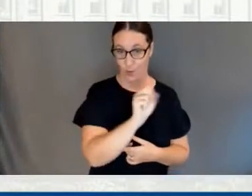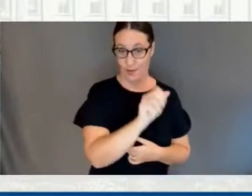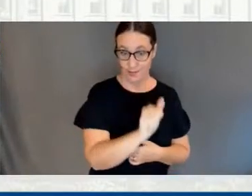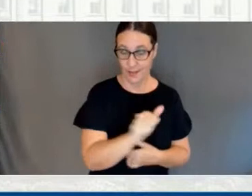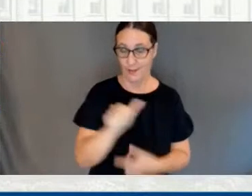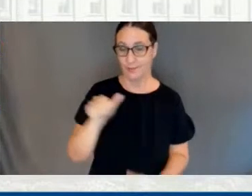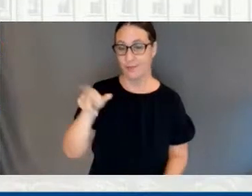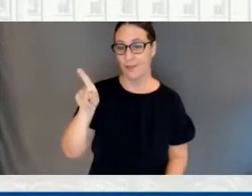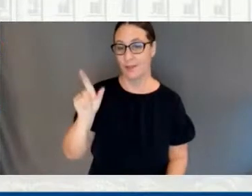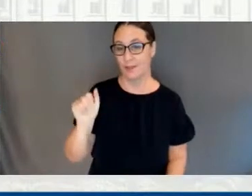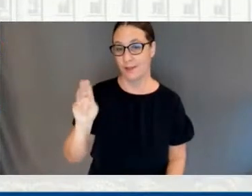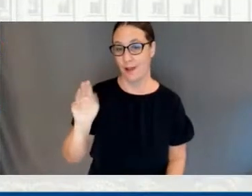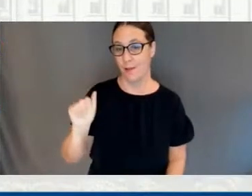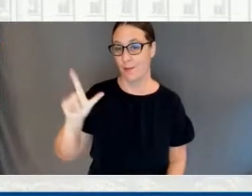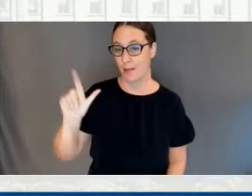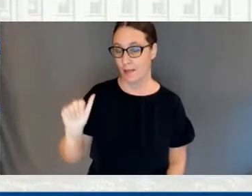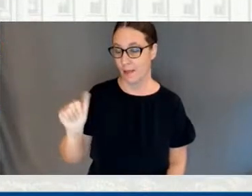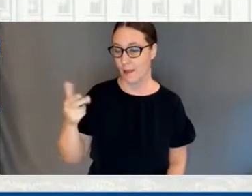Harris.